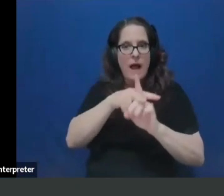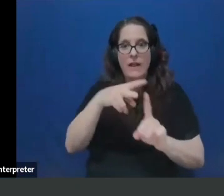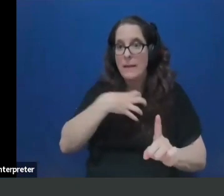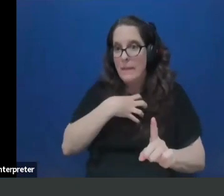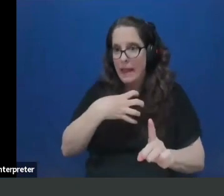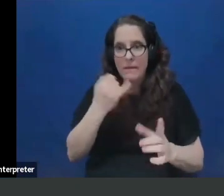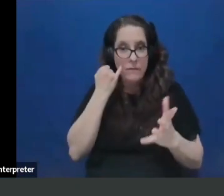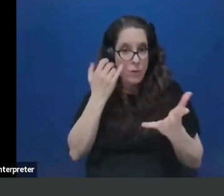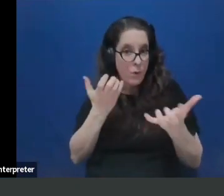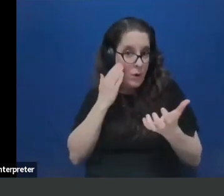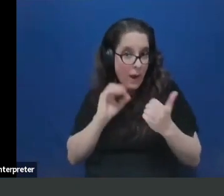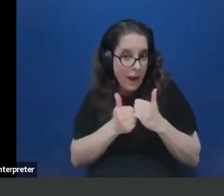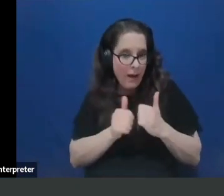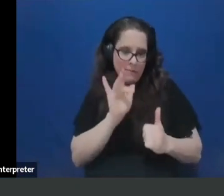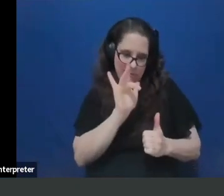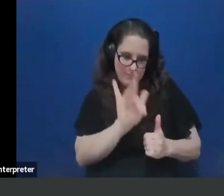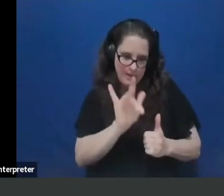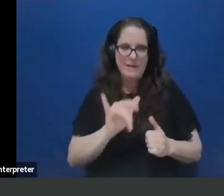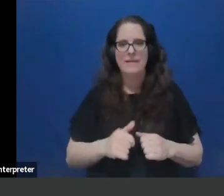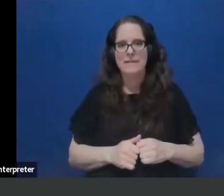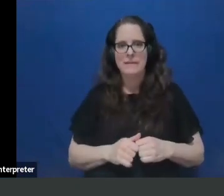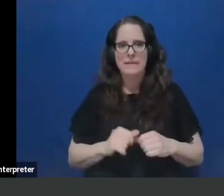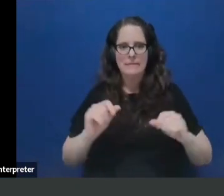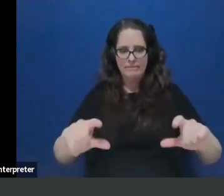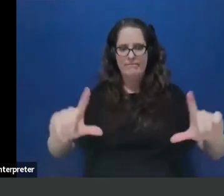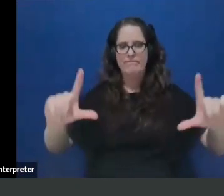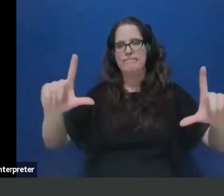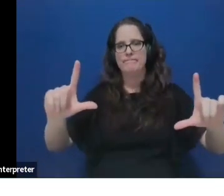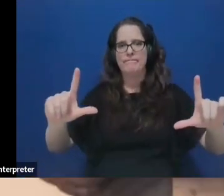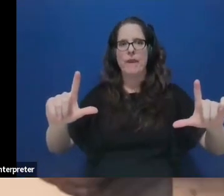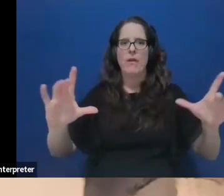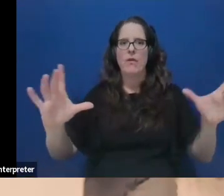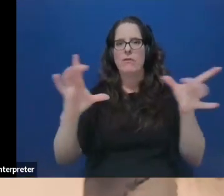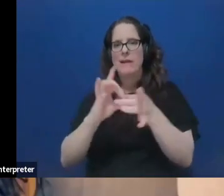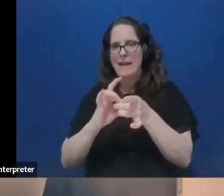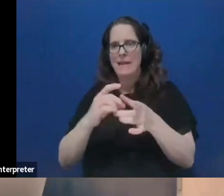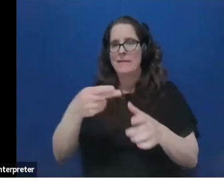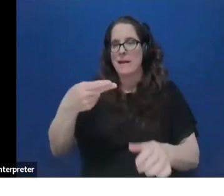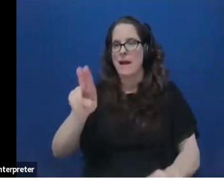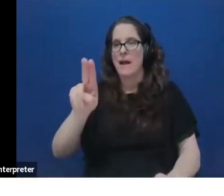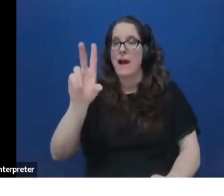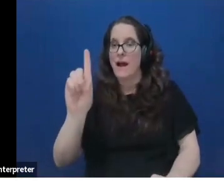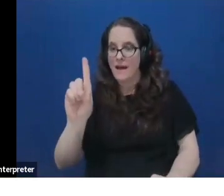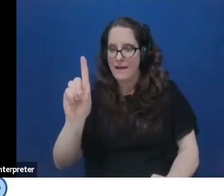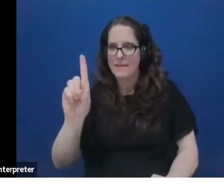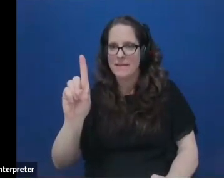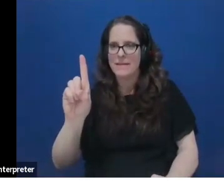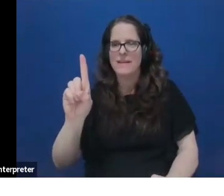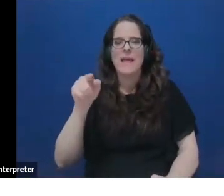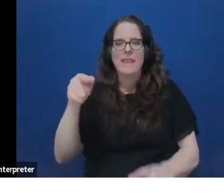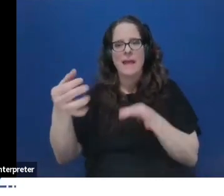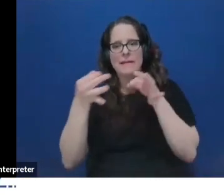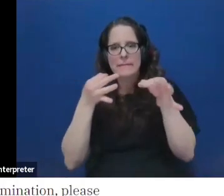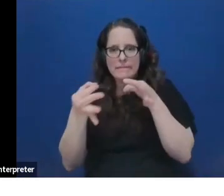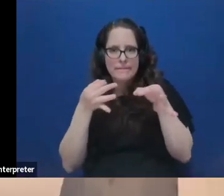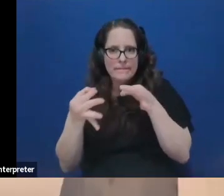on this, and can you see this? This is HUD's site, and HUD will tell you how